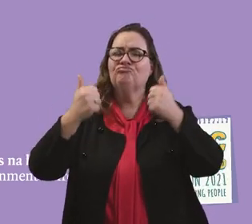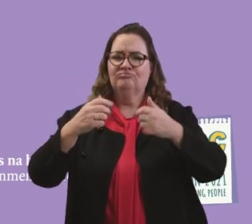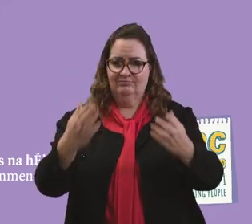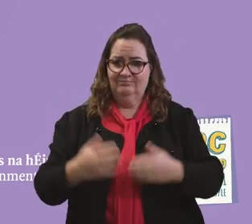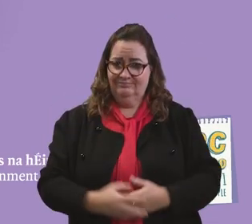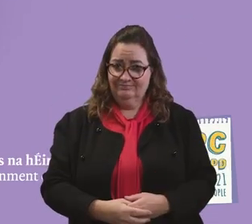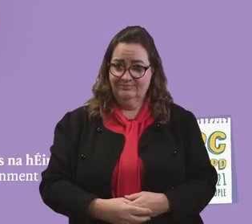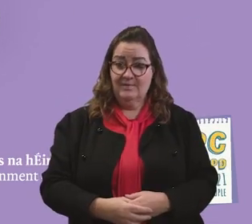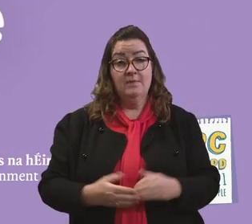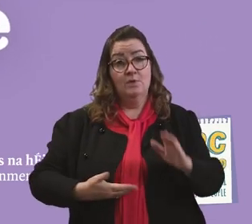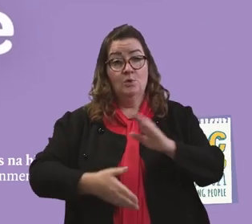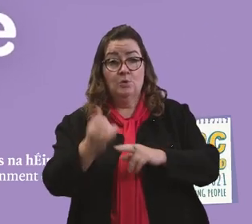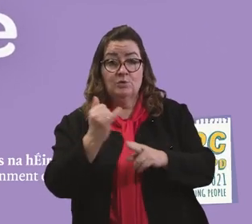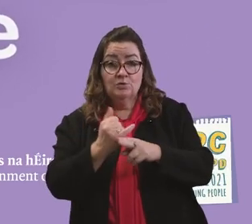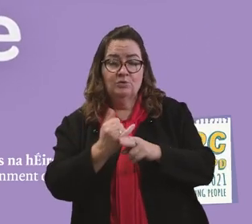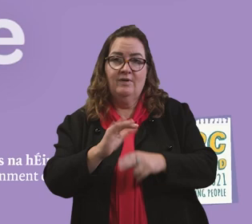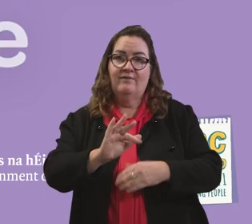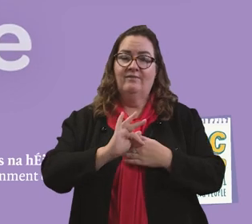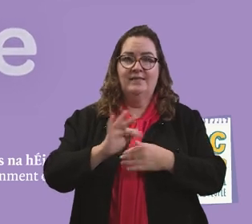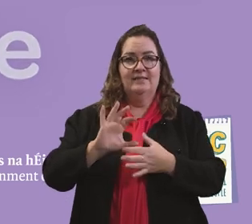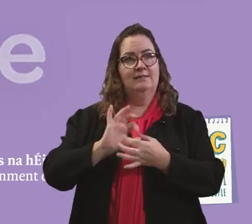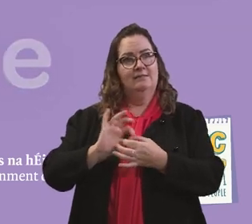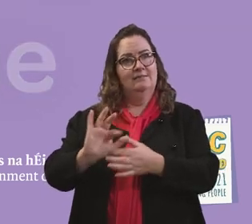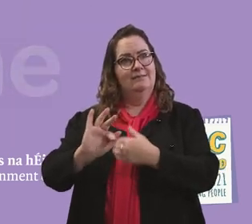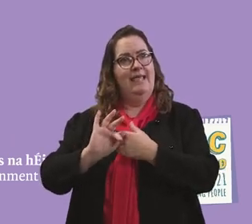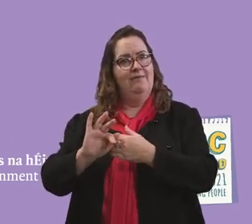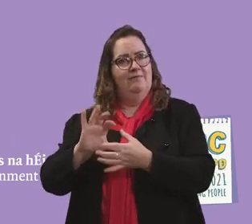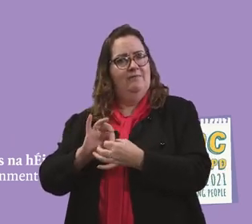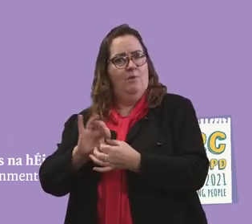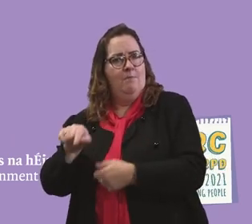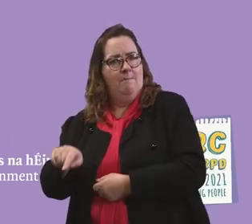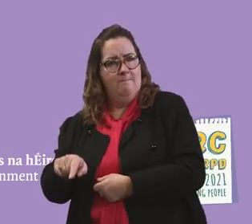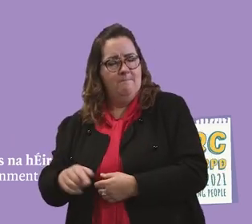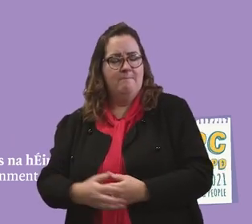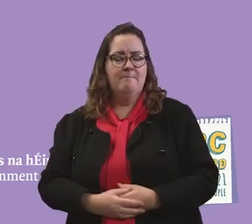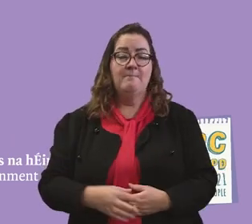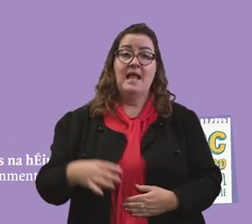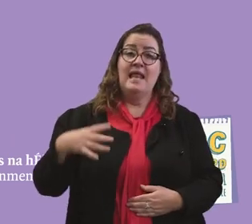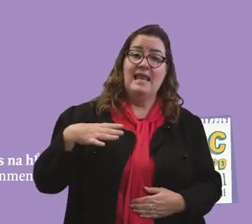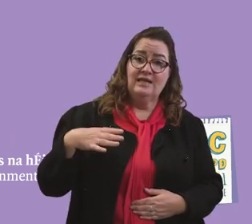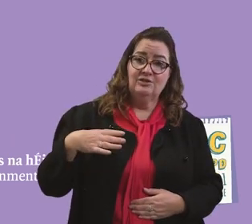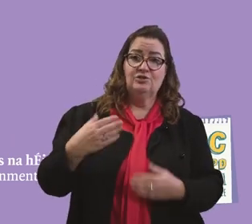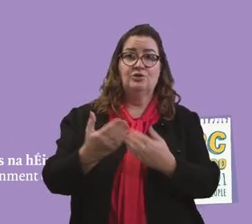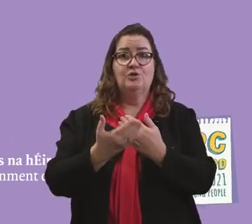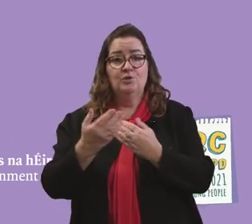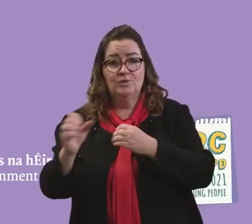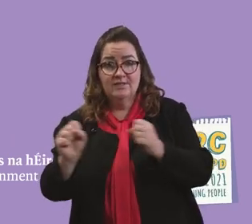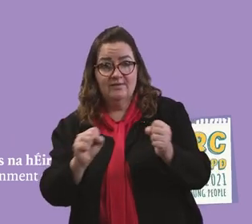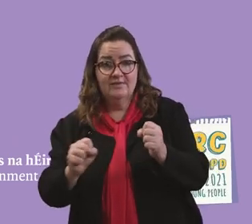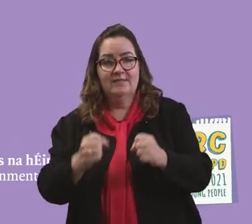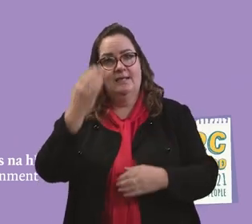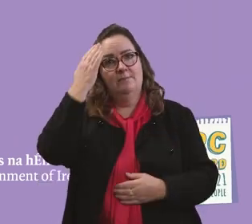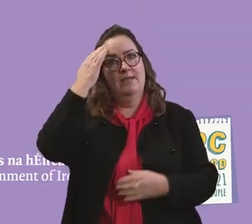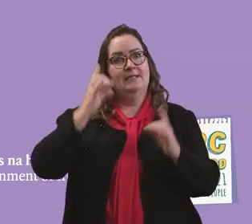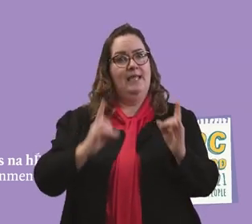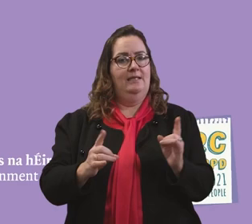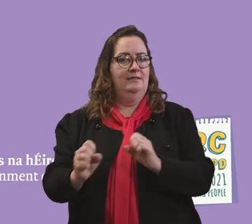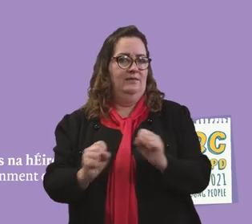Being able to go to school and feel safe at home and welcome. Leisure, youth services and mental health